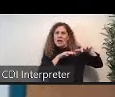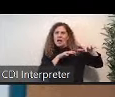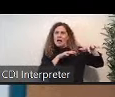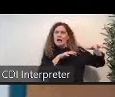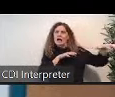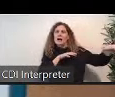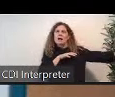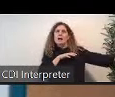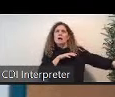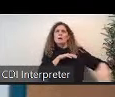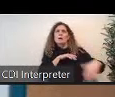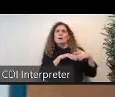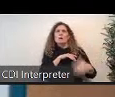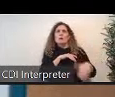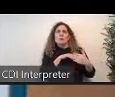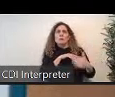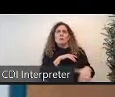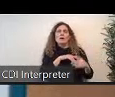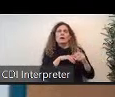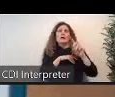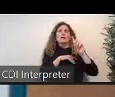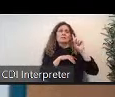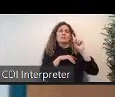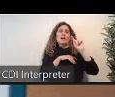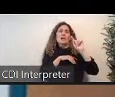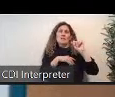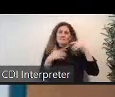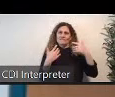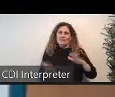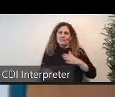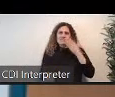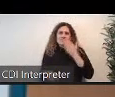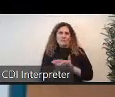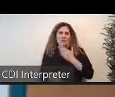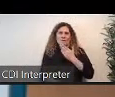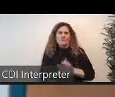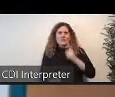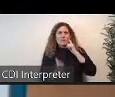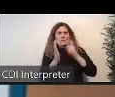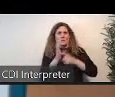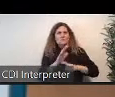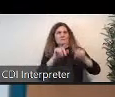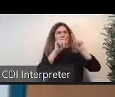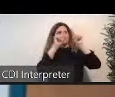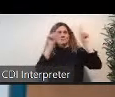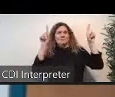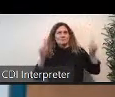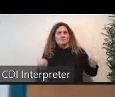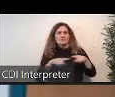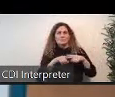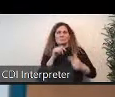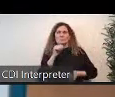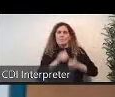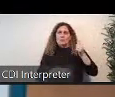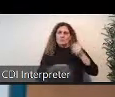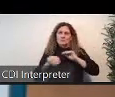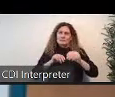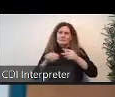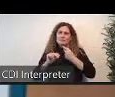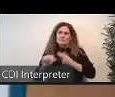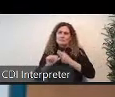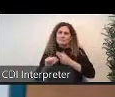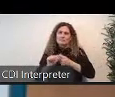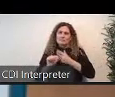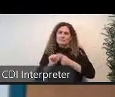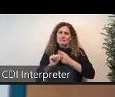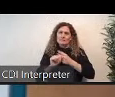this population has the most hospitalizations and the most deaths as a result of their COVID-19 infection. Yet